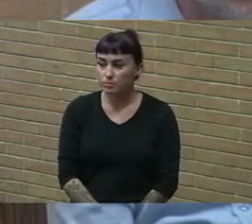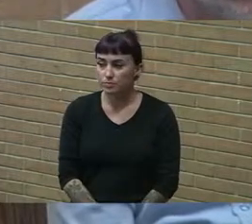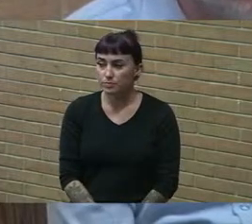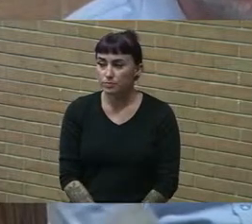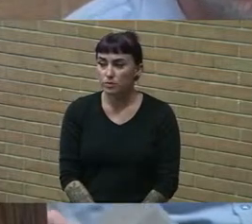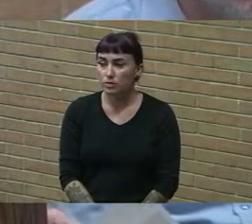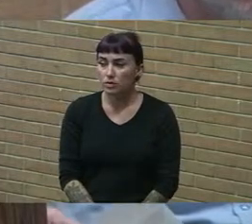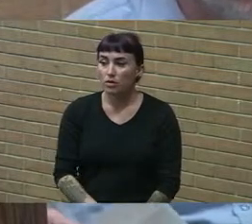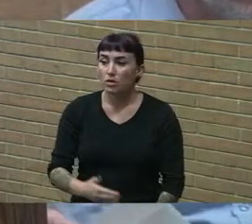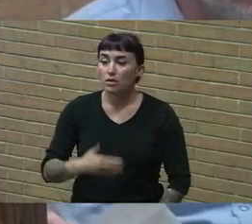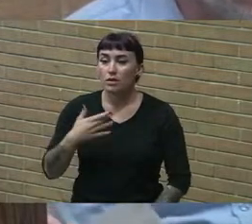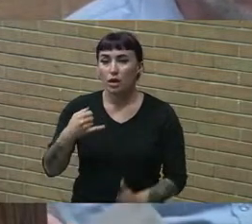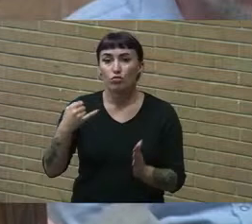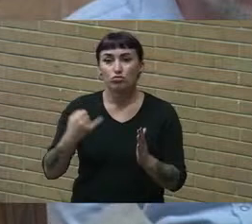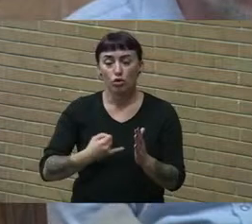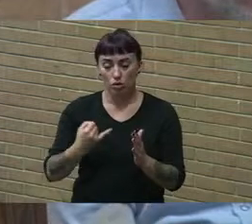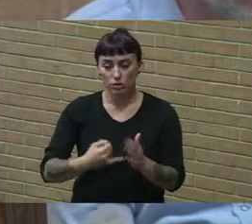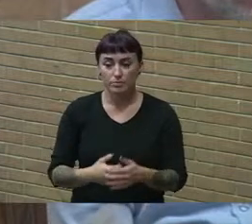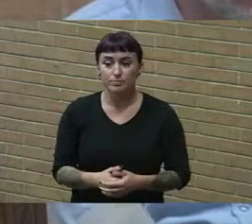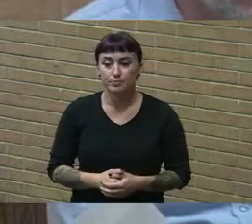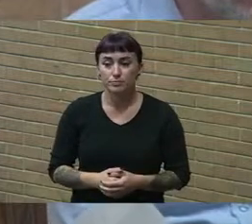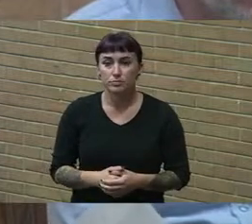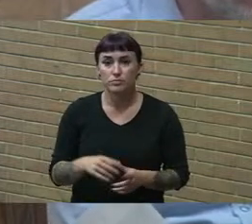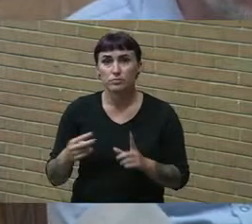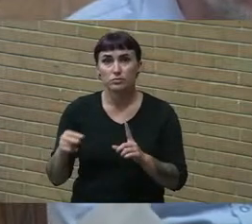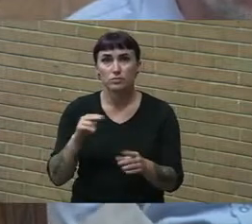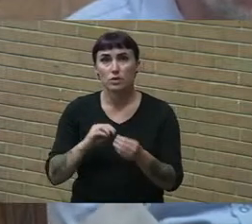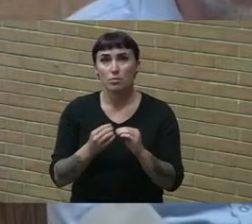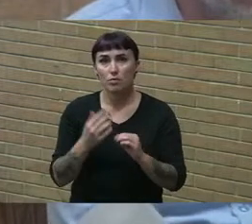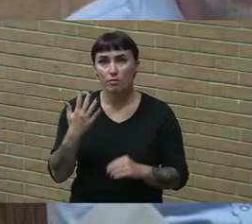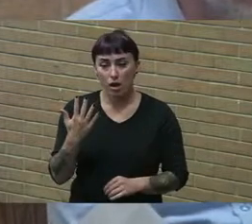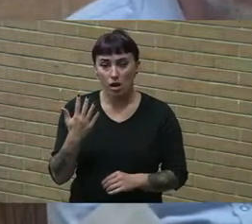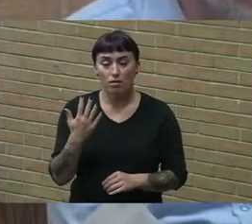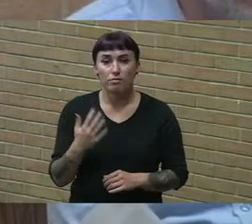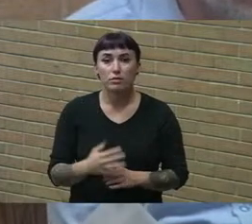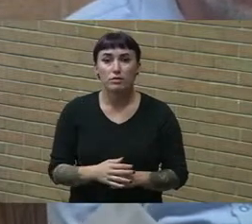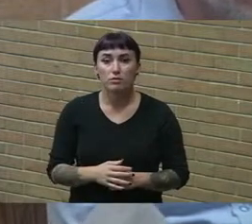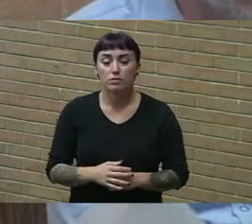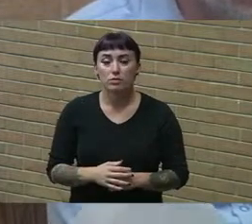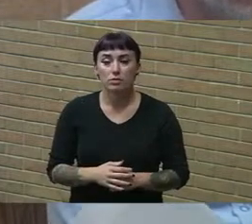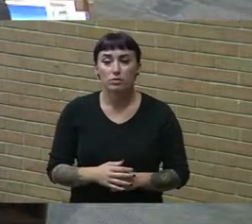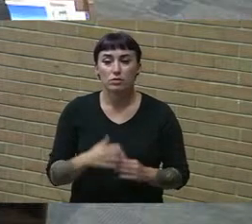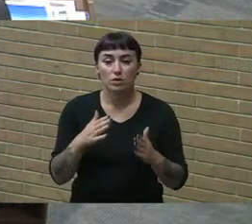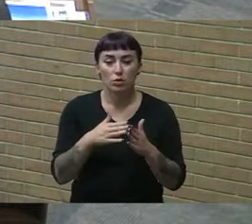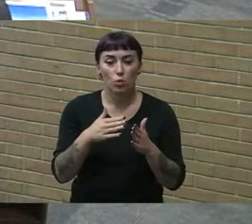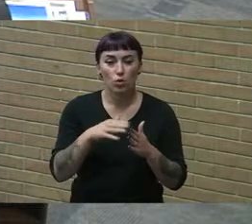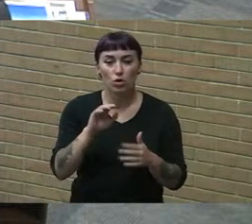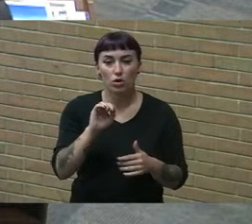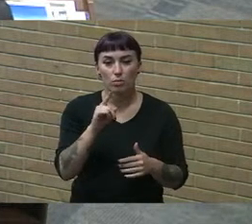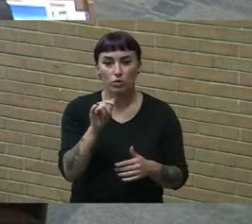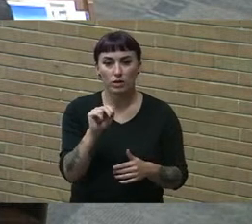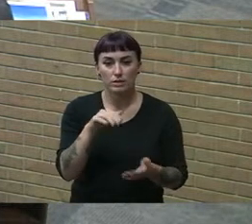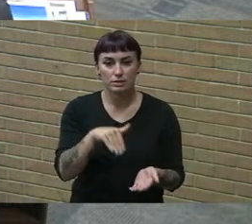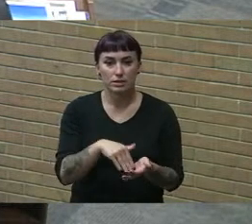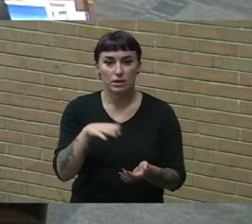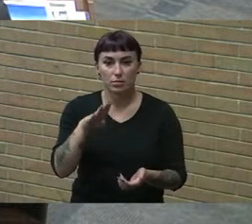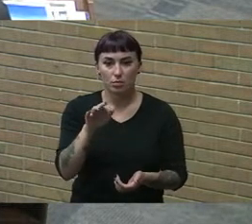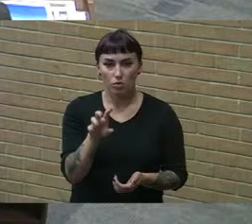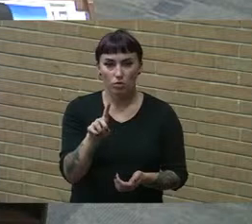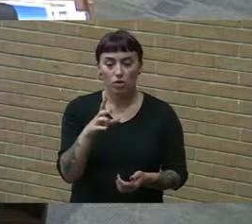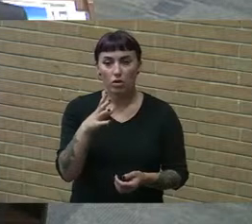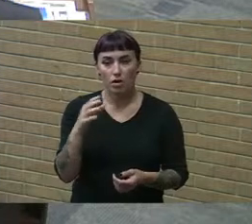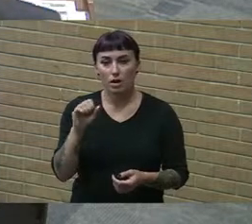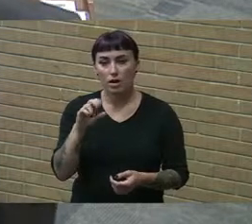next perspective drawing we have is perspective number 5, which is at the corner of Meridian Center Boulevard and